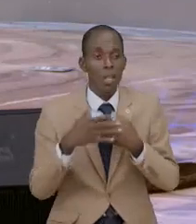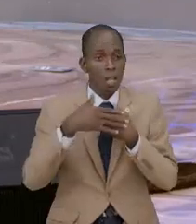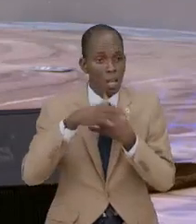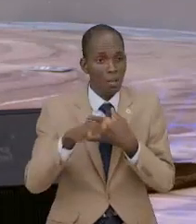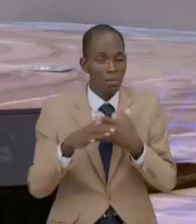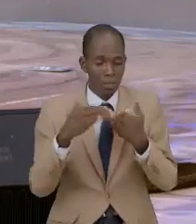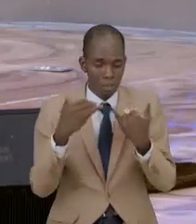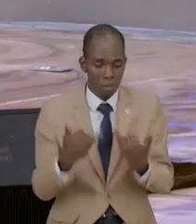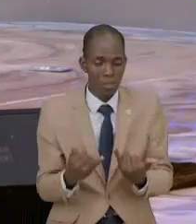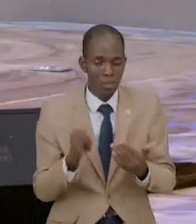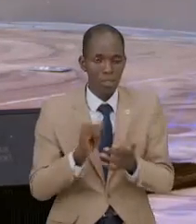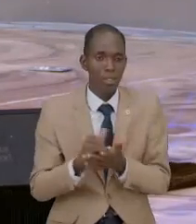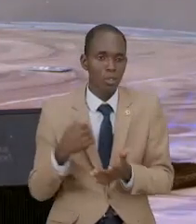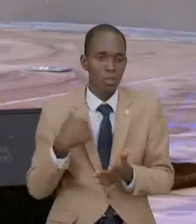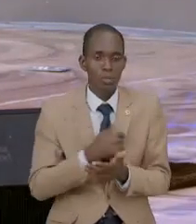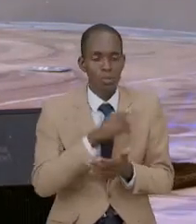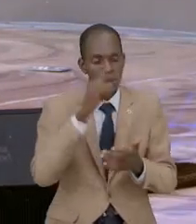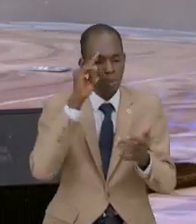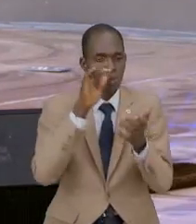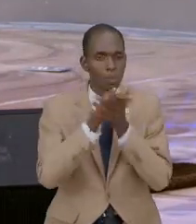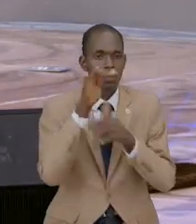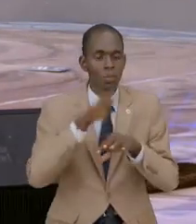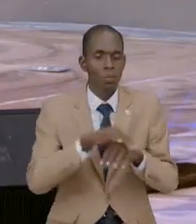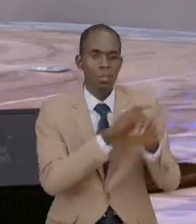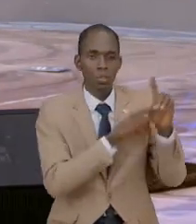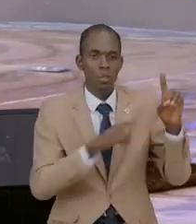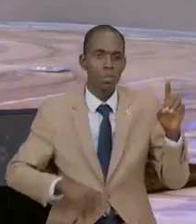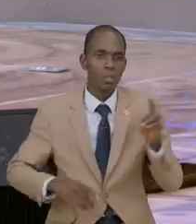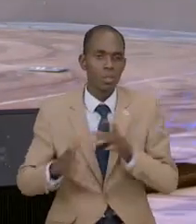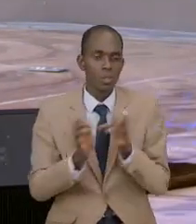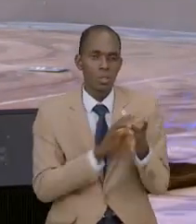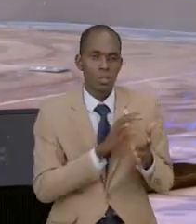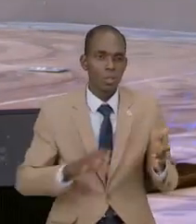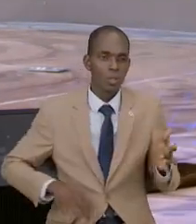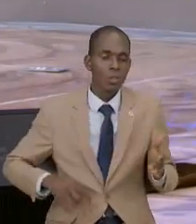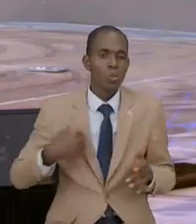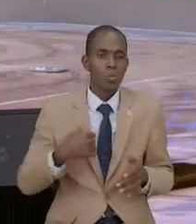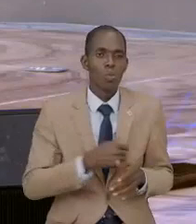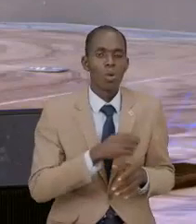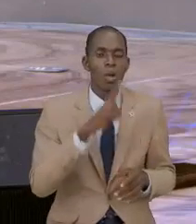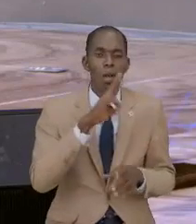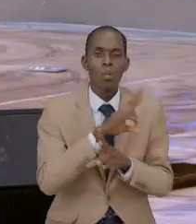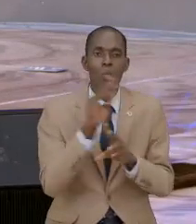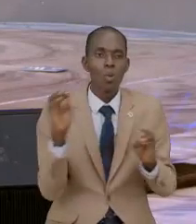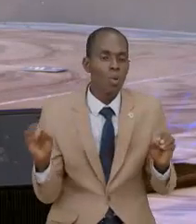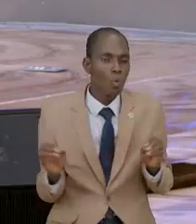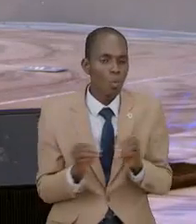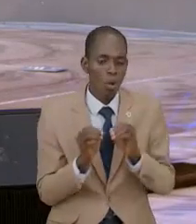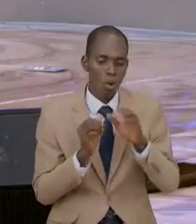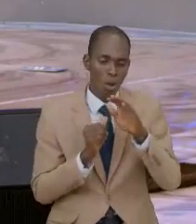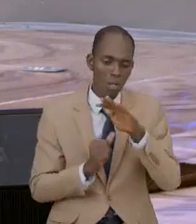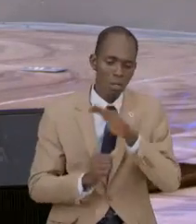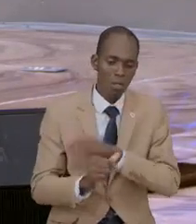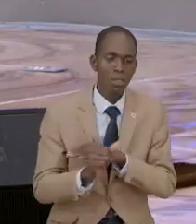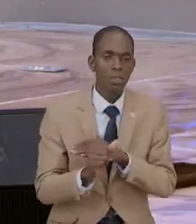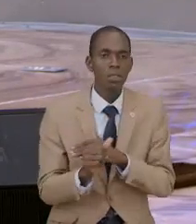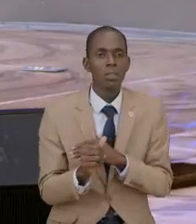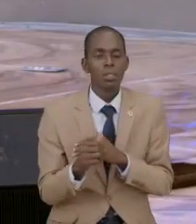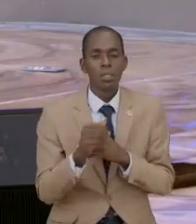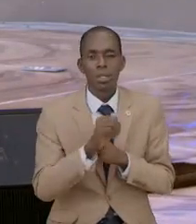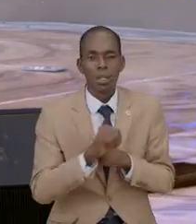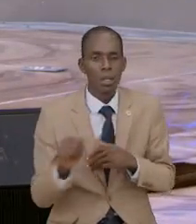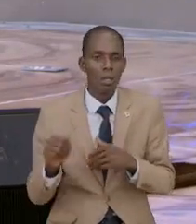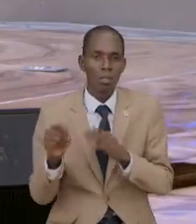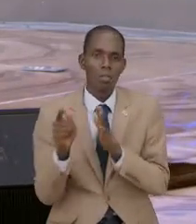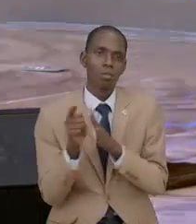we believe on the Lord Jesus Christ, we're no longer under a